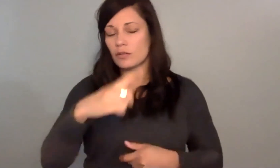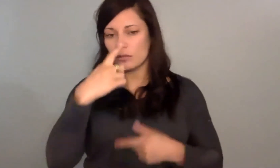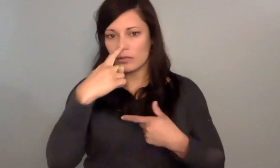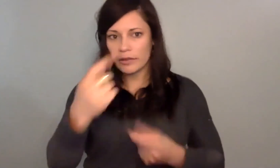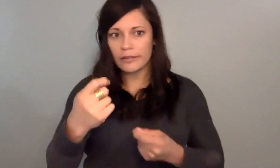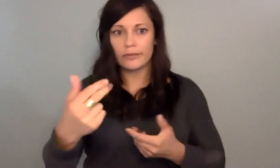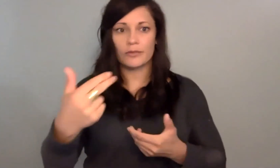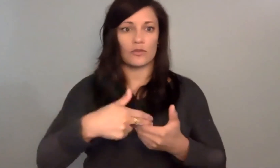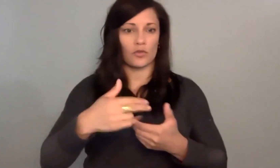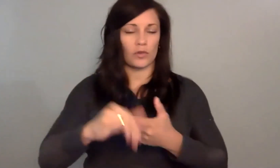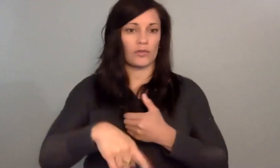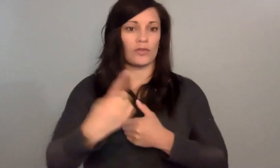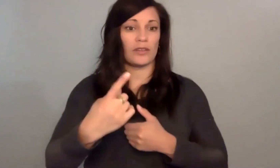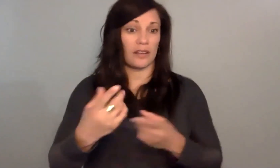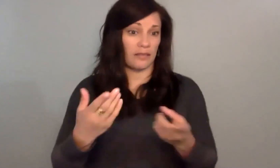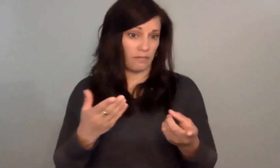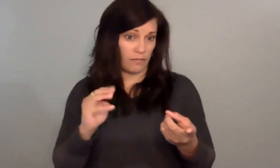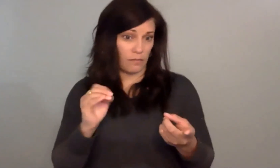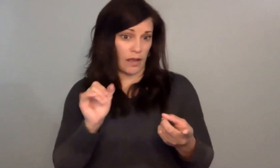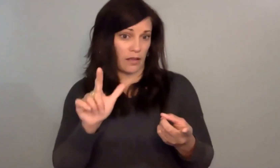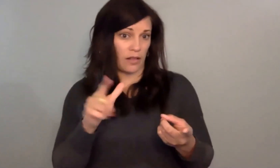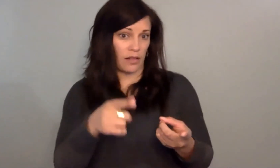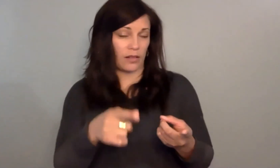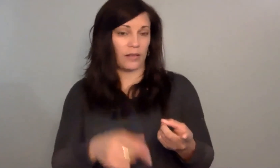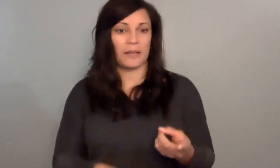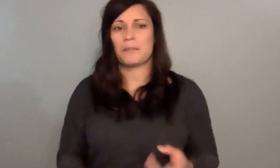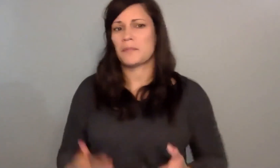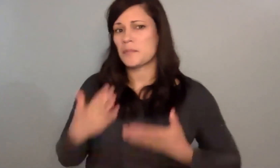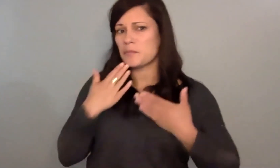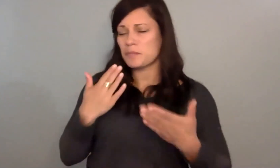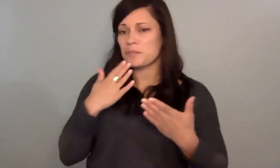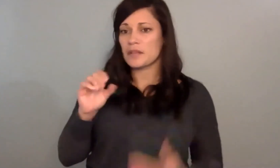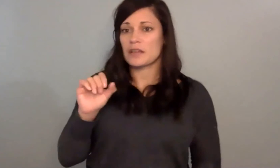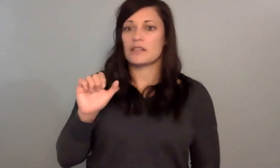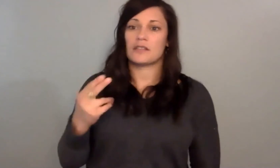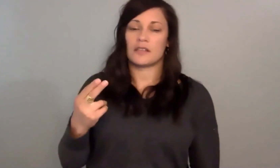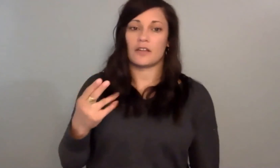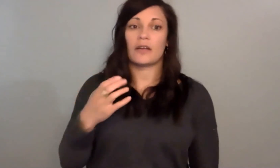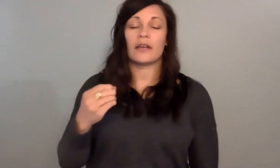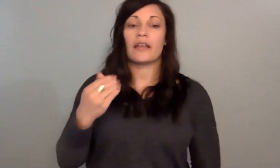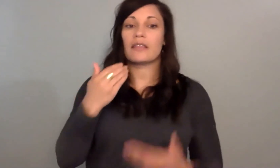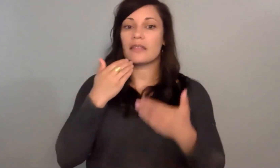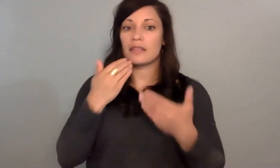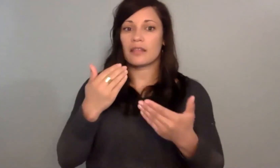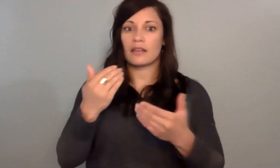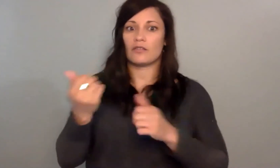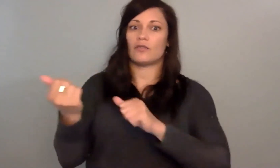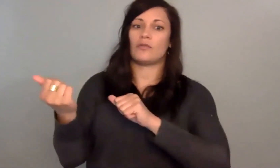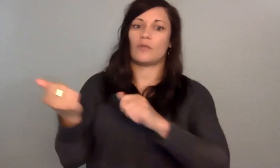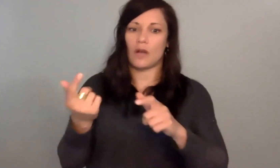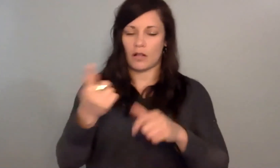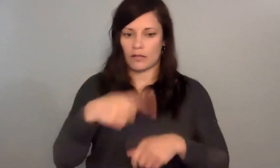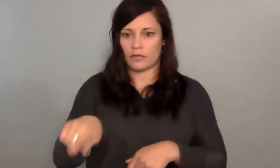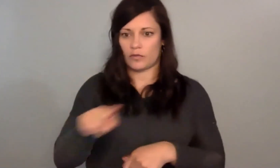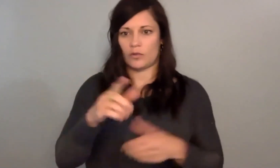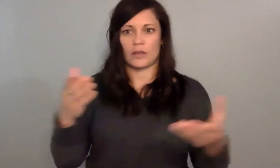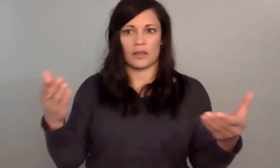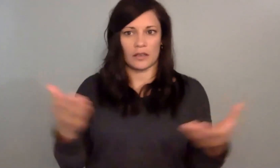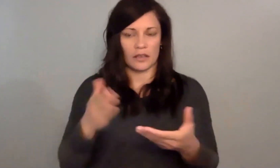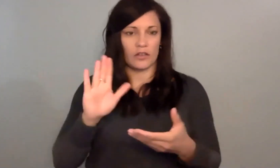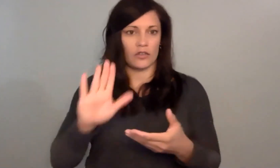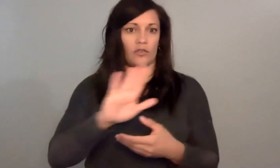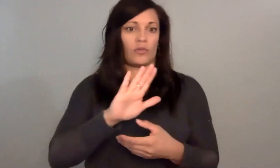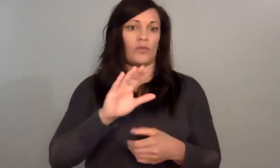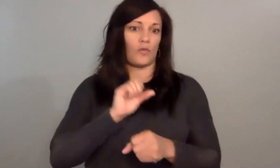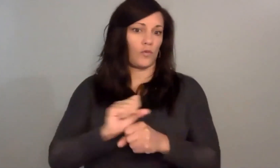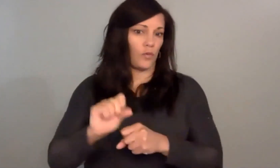us today. Michael? Thanks, Sarah. I just wanted to say thank you to all of you that are here and all the work that you're doing